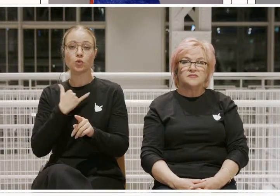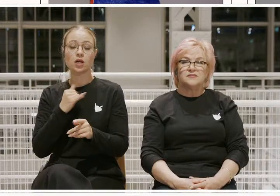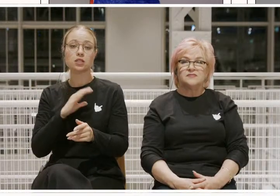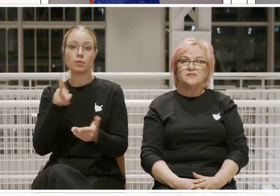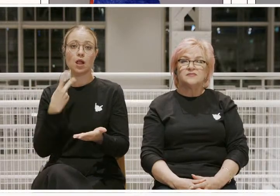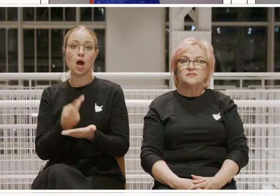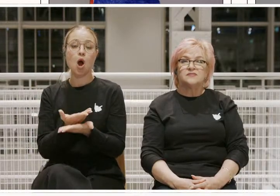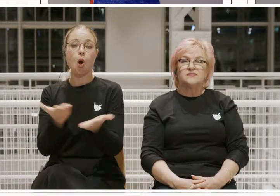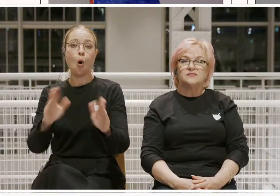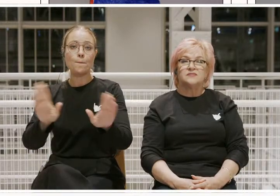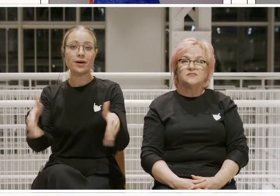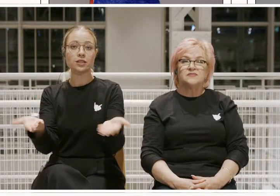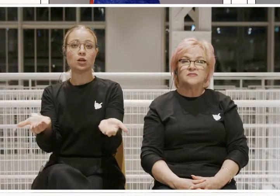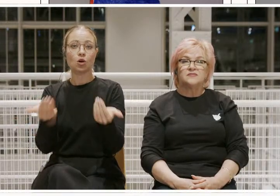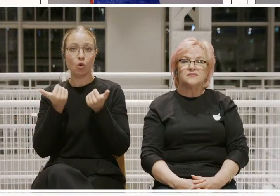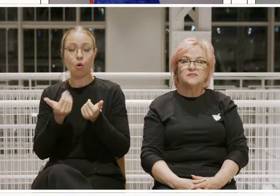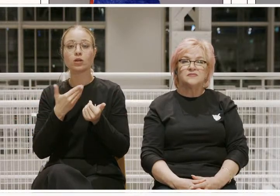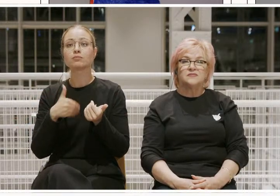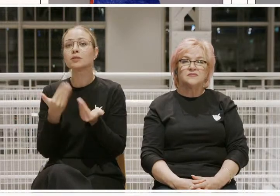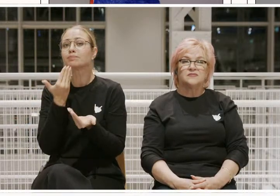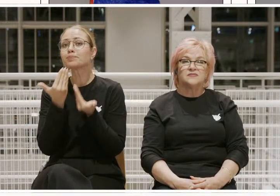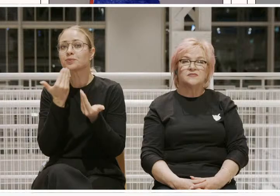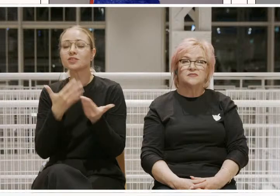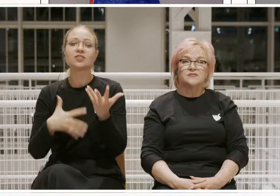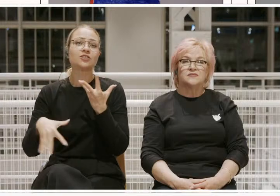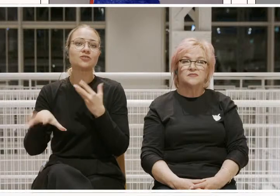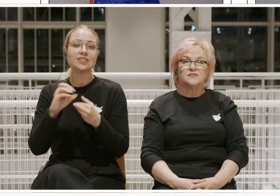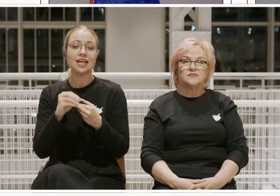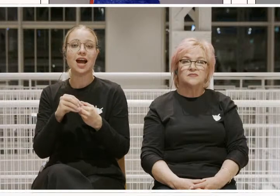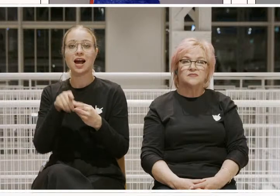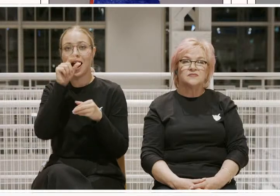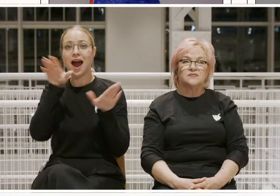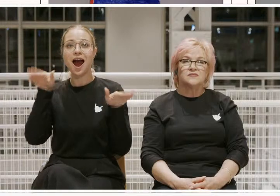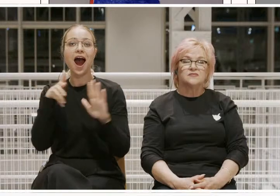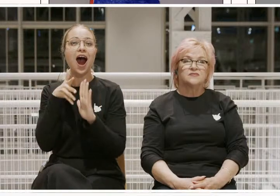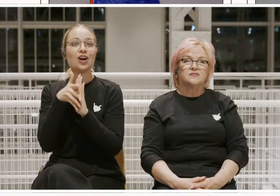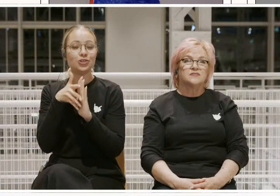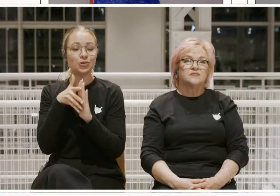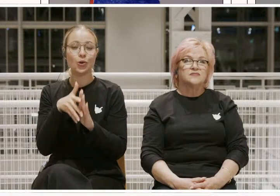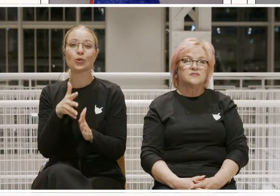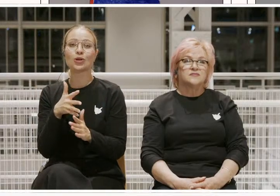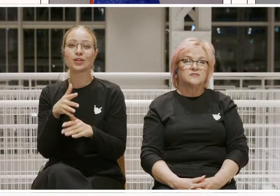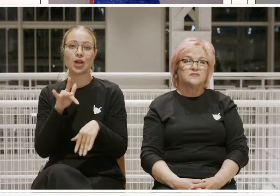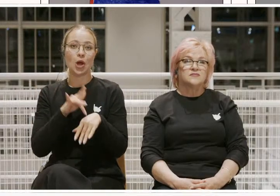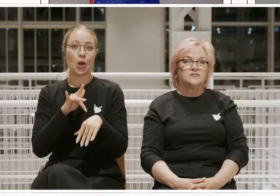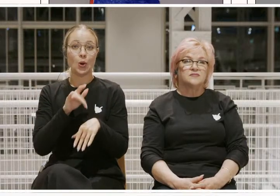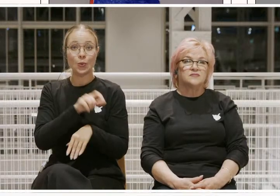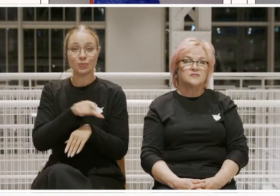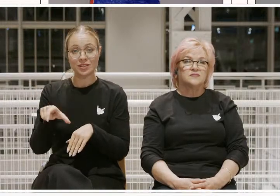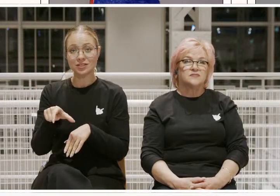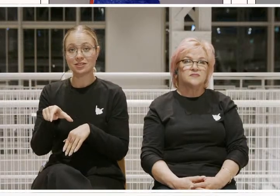aged between 6 and 14 and asked them to follow the guidebooks on this